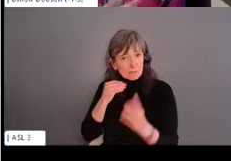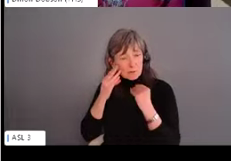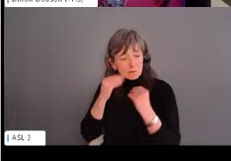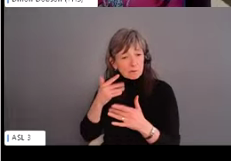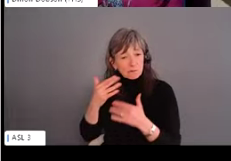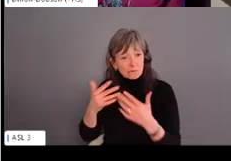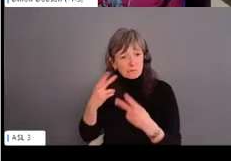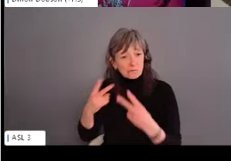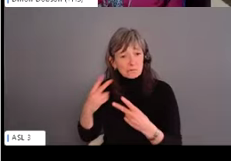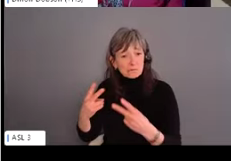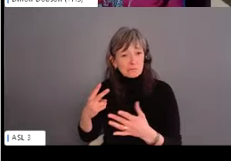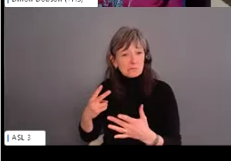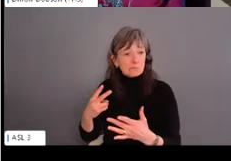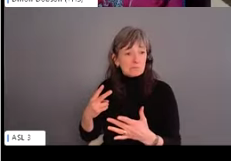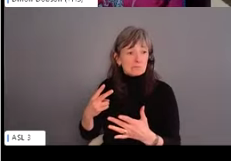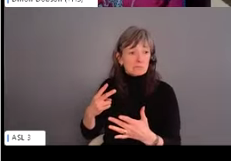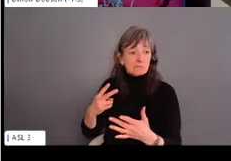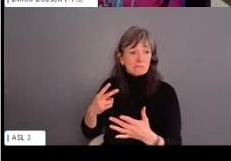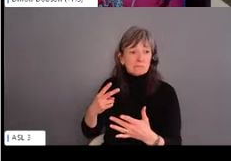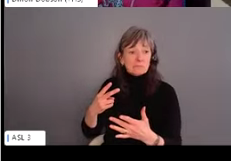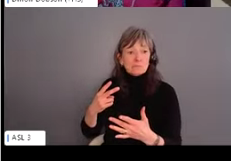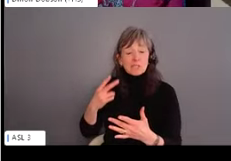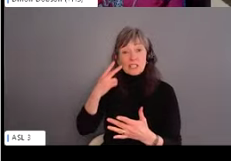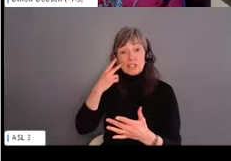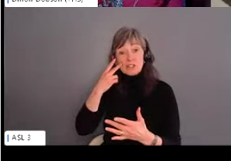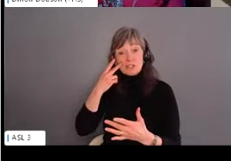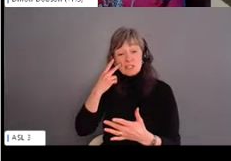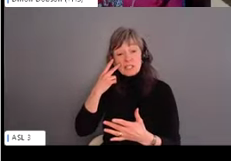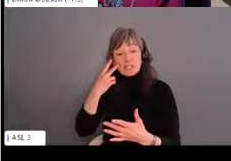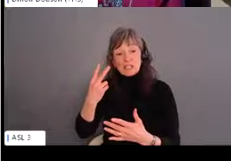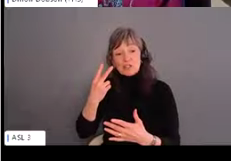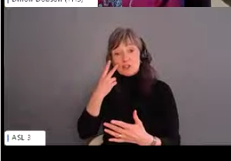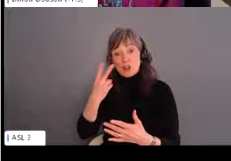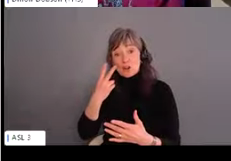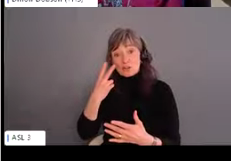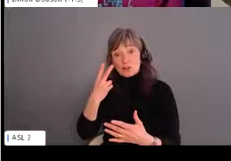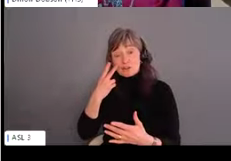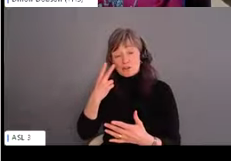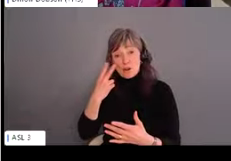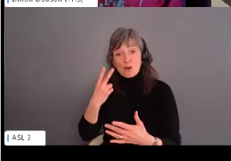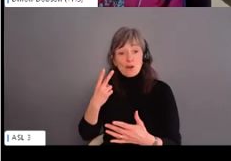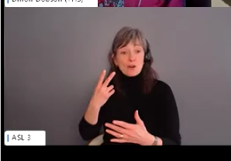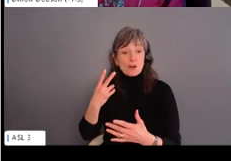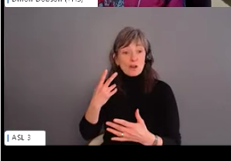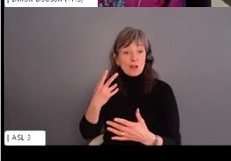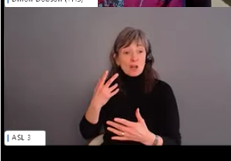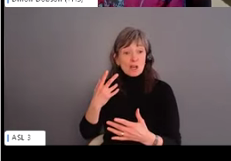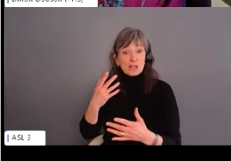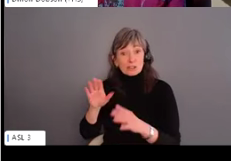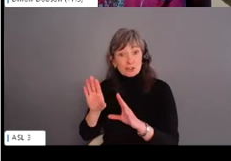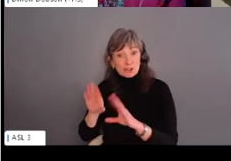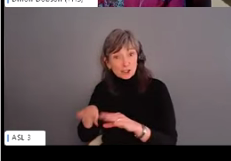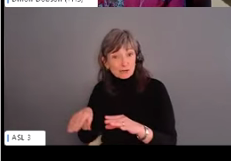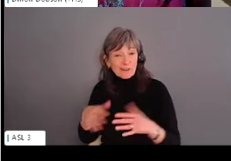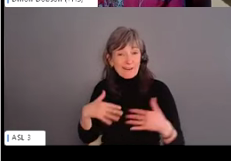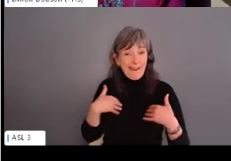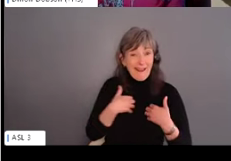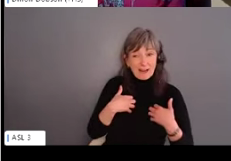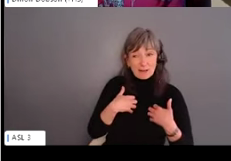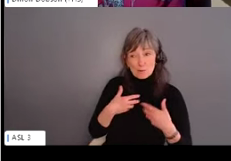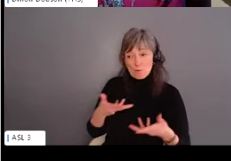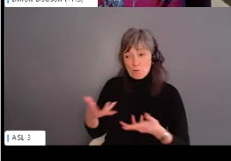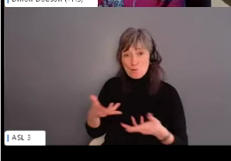but also to the rest of his community, observed the injustices that were happening to both children and animals alike